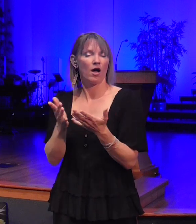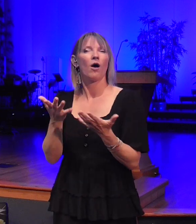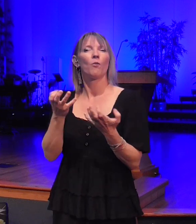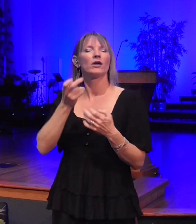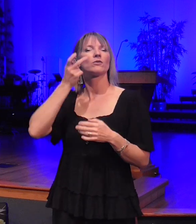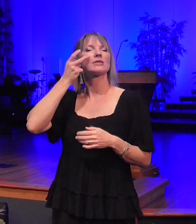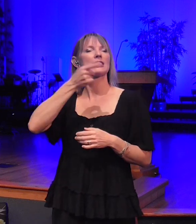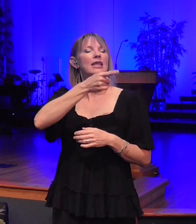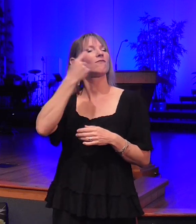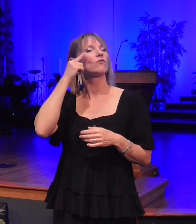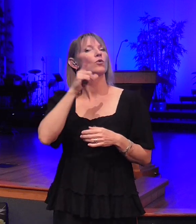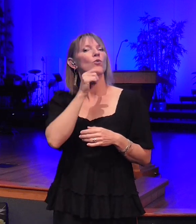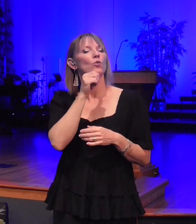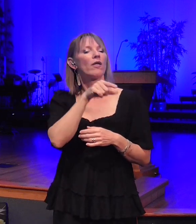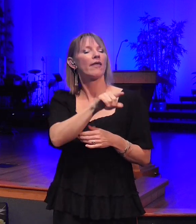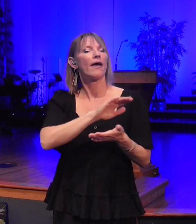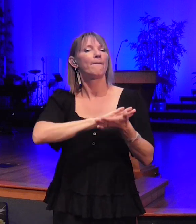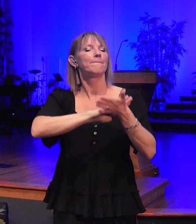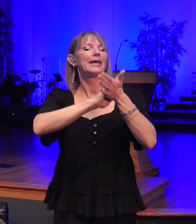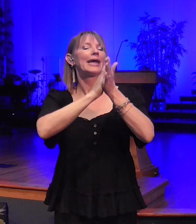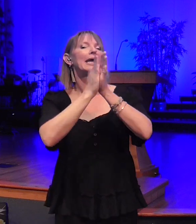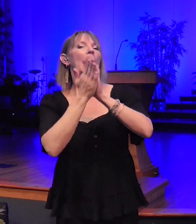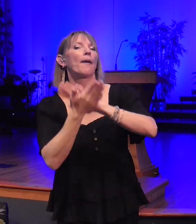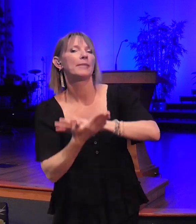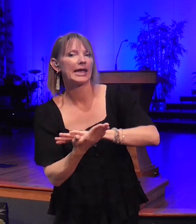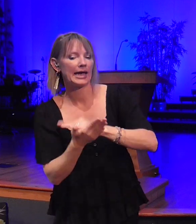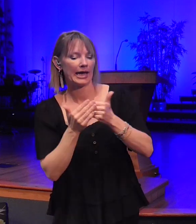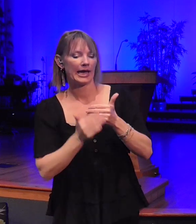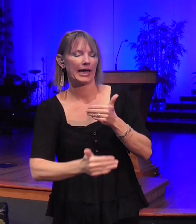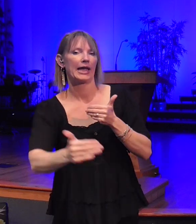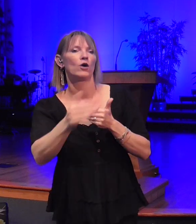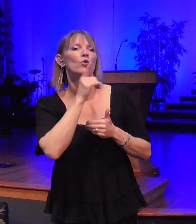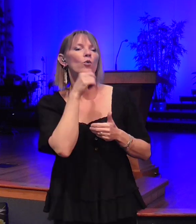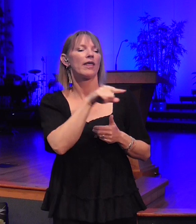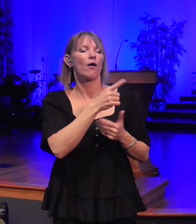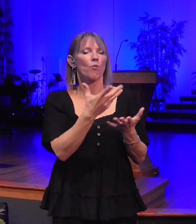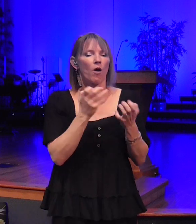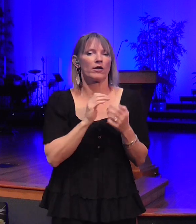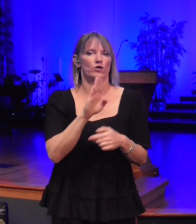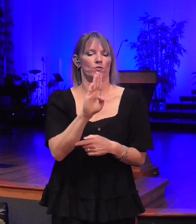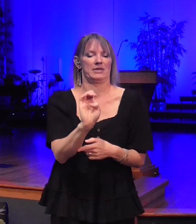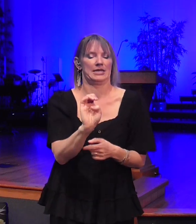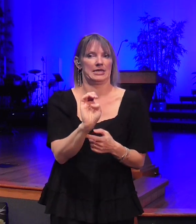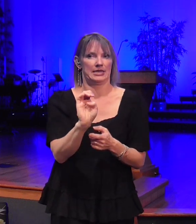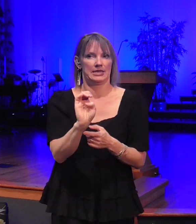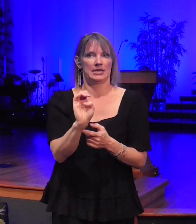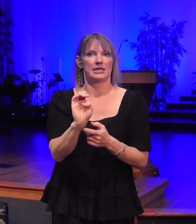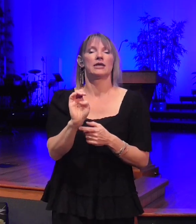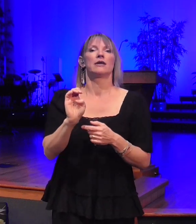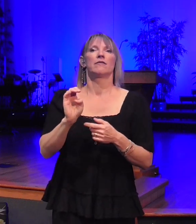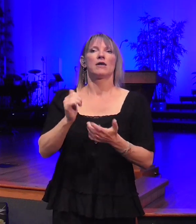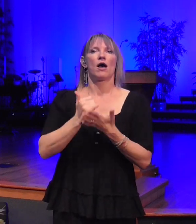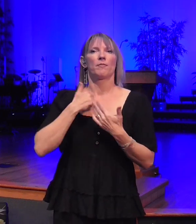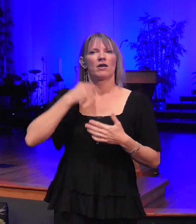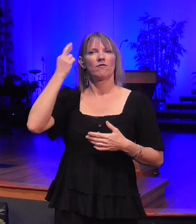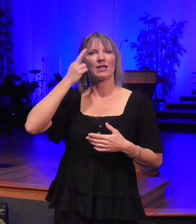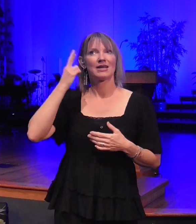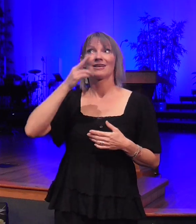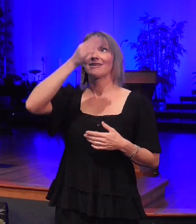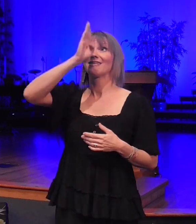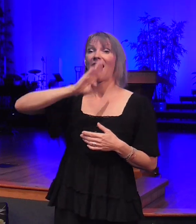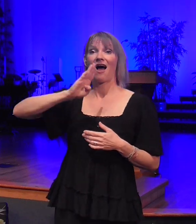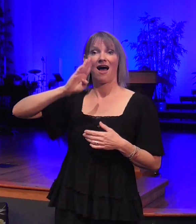are becoming, for who they say they want to be. And it helped me to realize that the divine, God, sees us in this